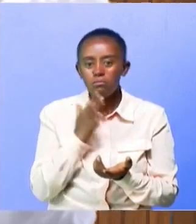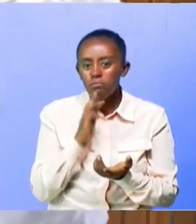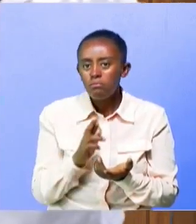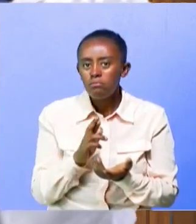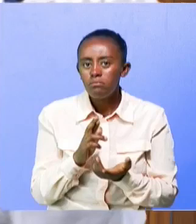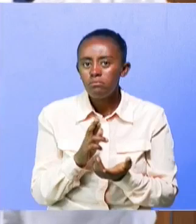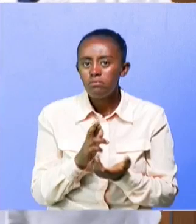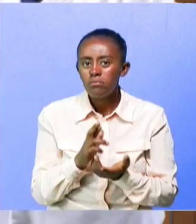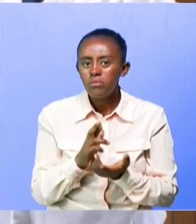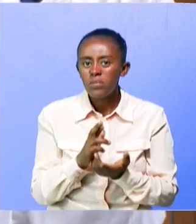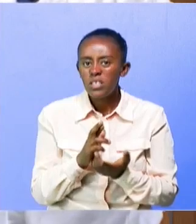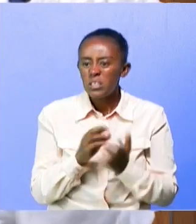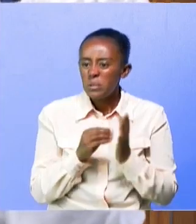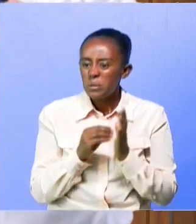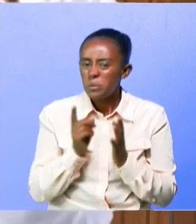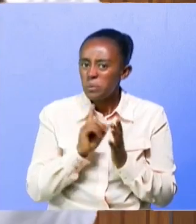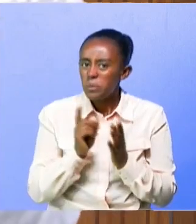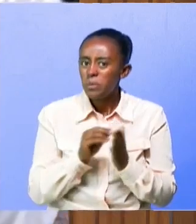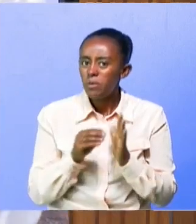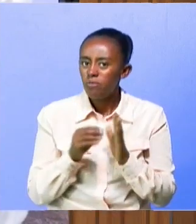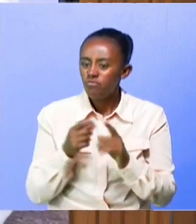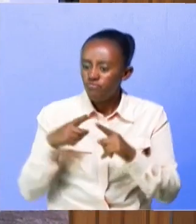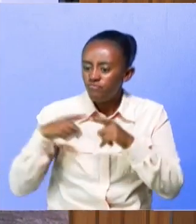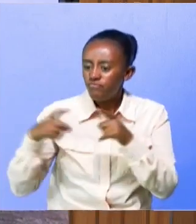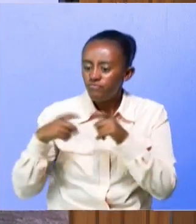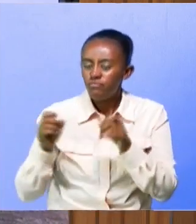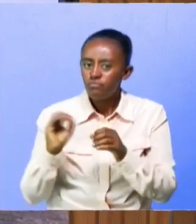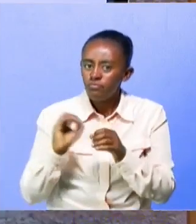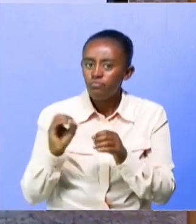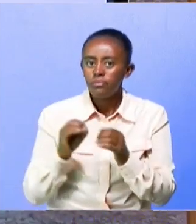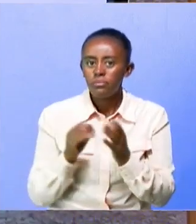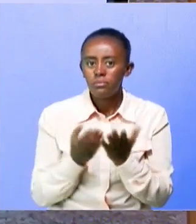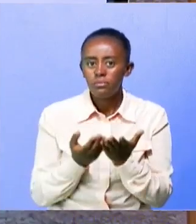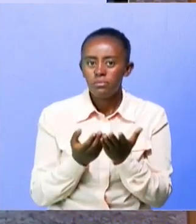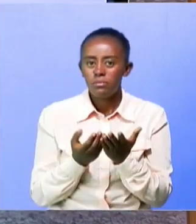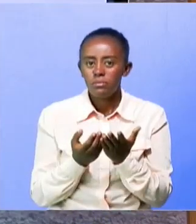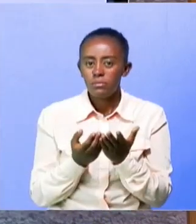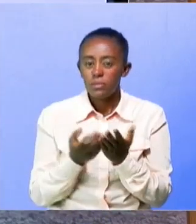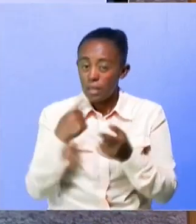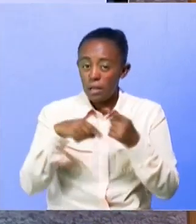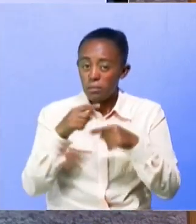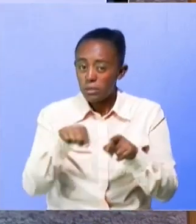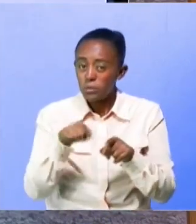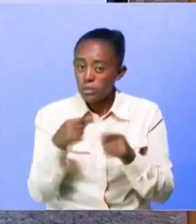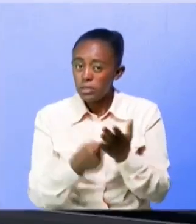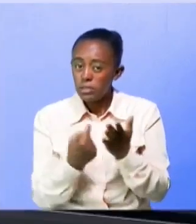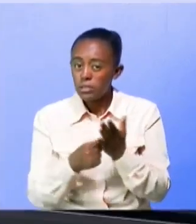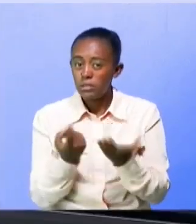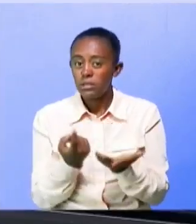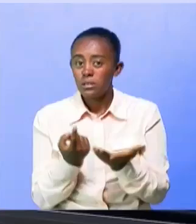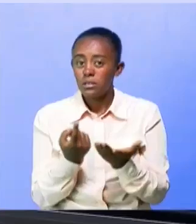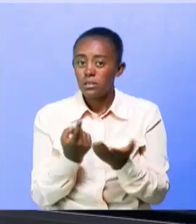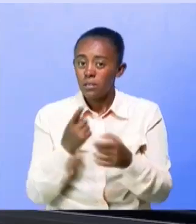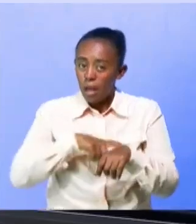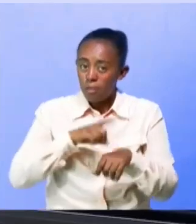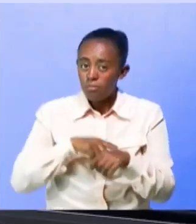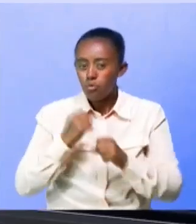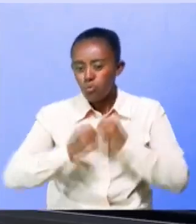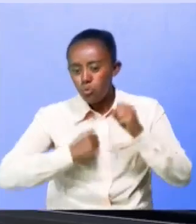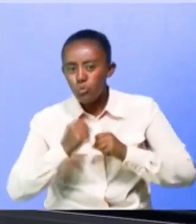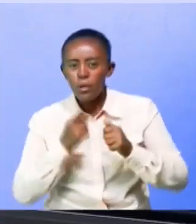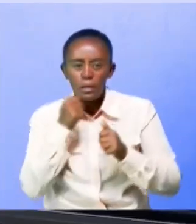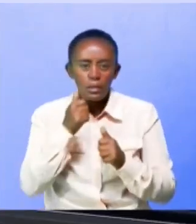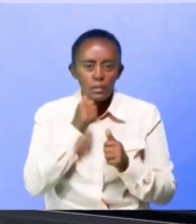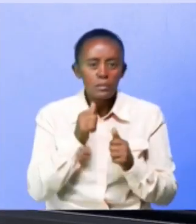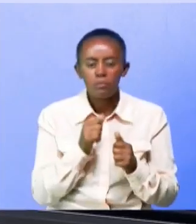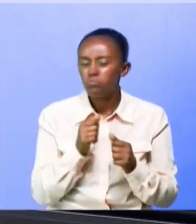imploring them not to involve in such kind of activity, can it be or can it come to this spot of, you see, competition?